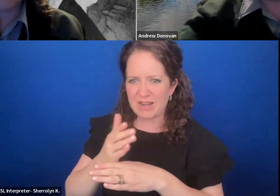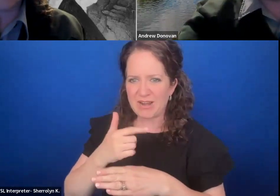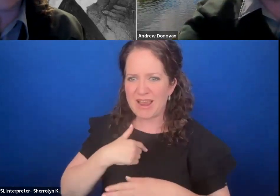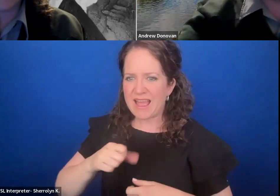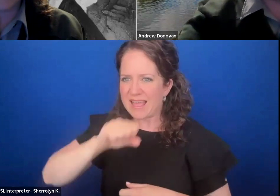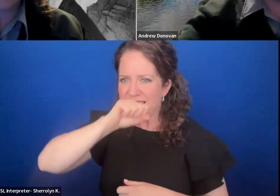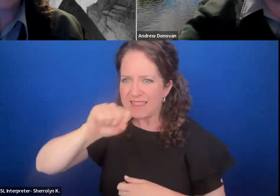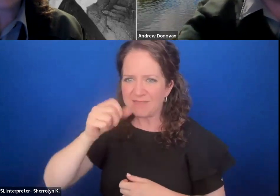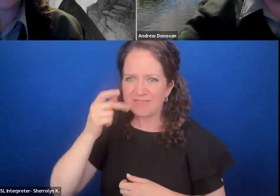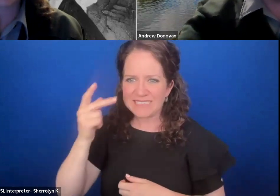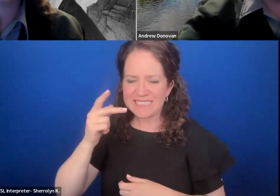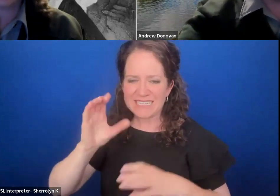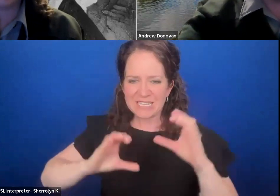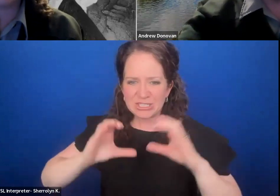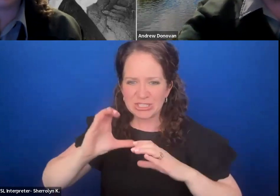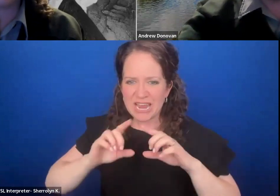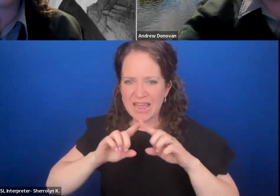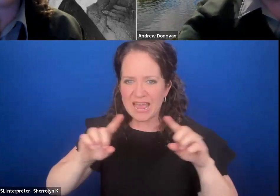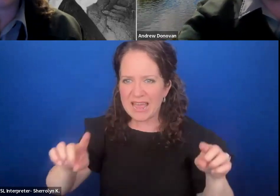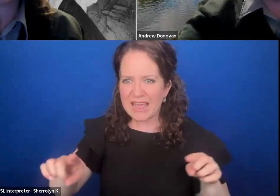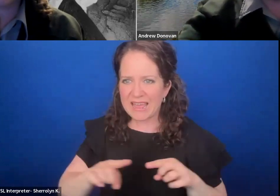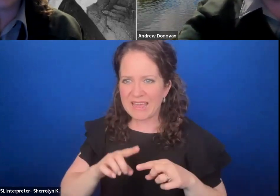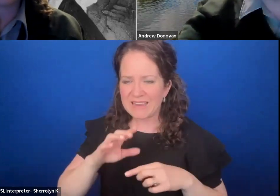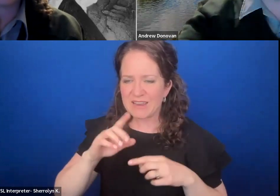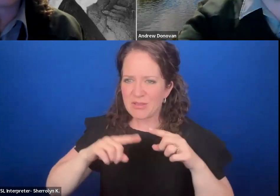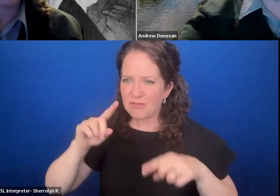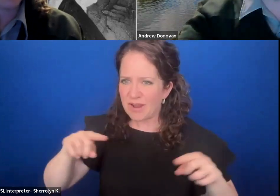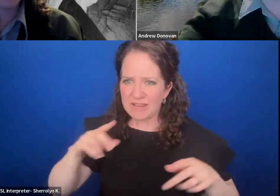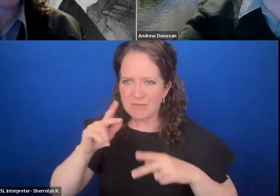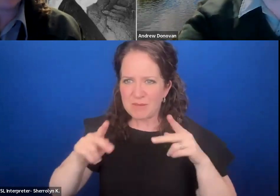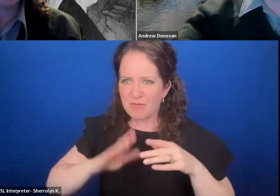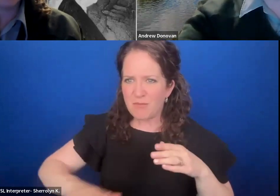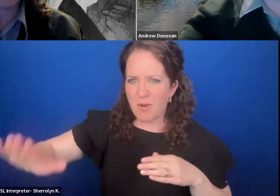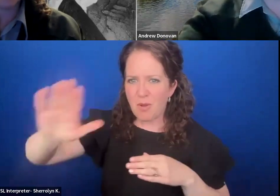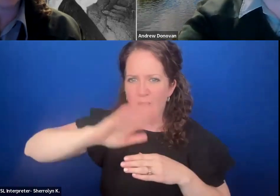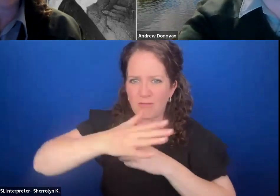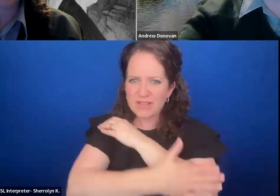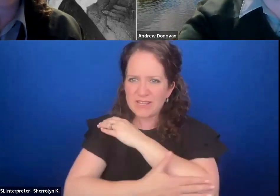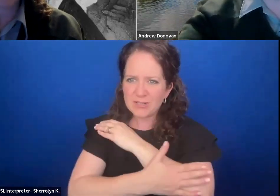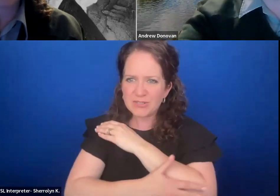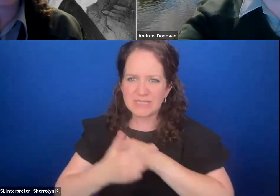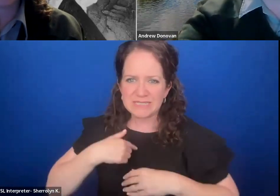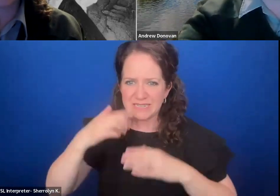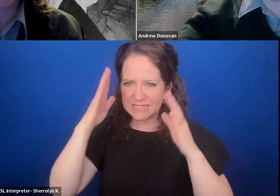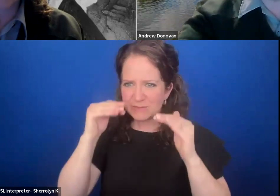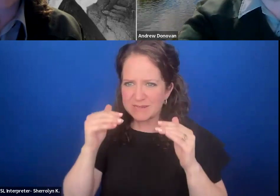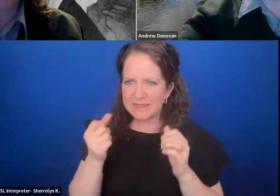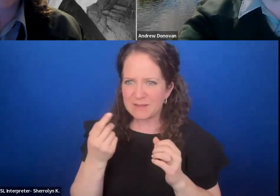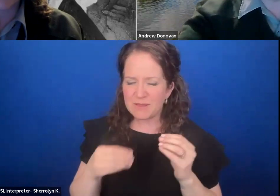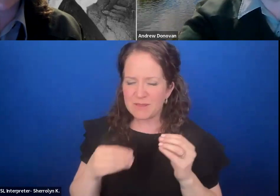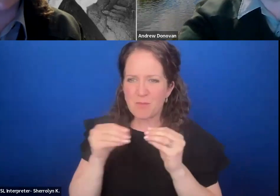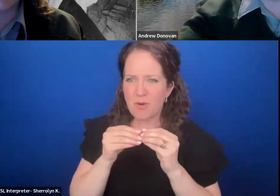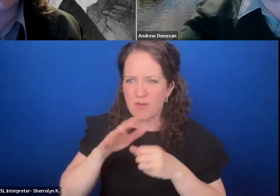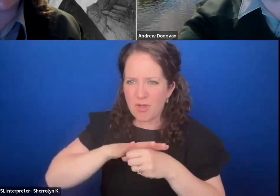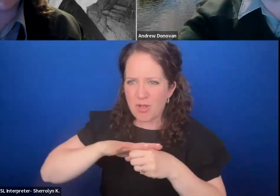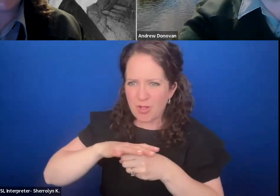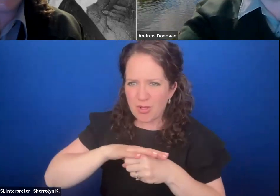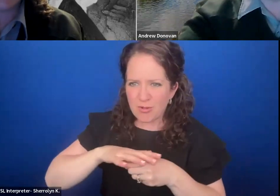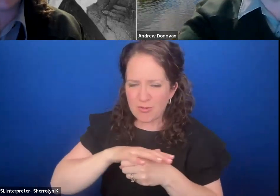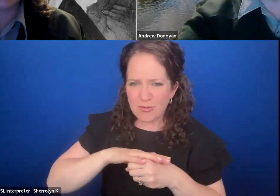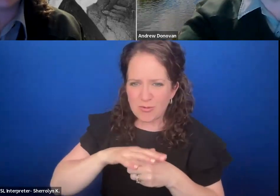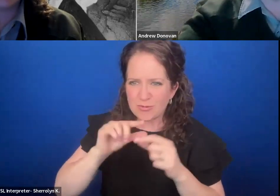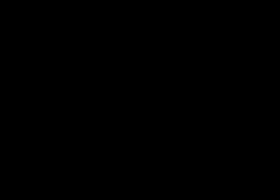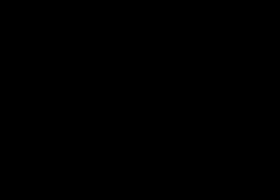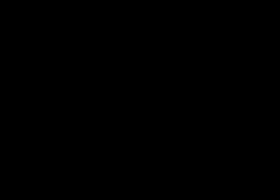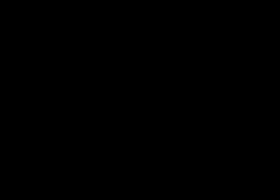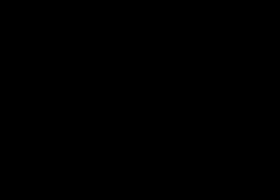in the chat the variety of people from all over the country. I was expecting a little more of a local crowd, and I love to see,